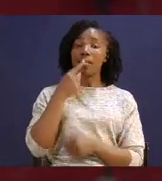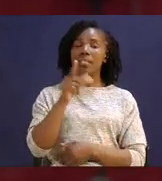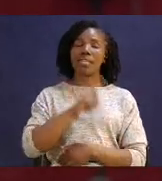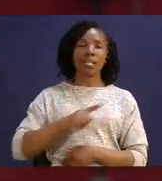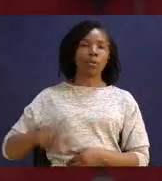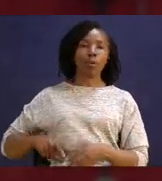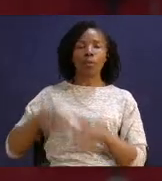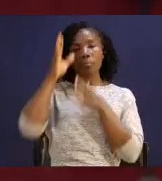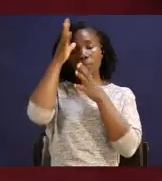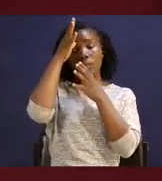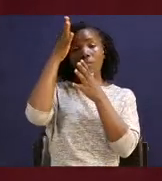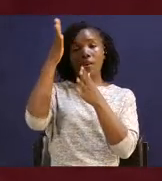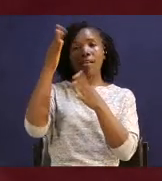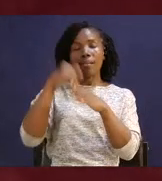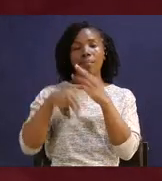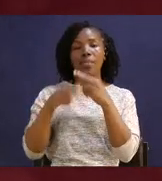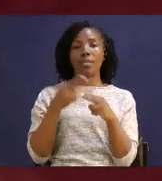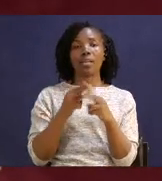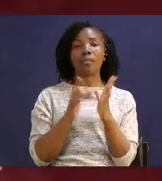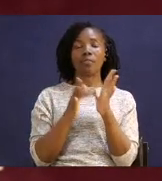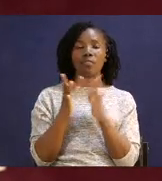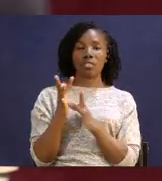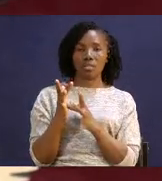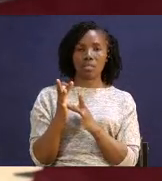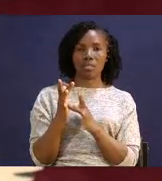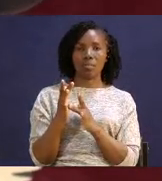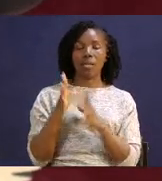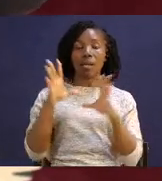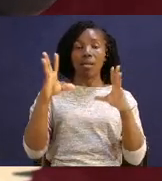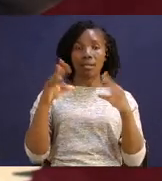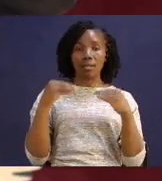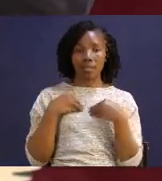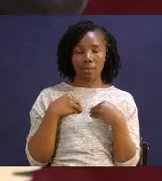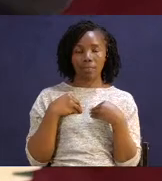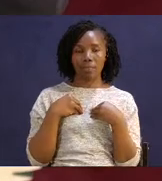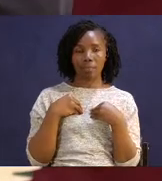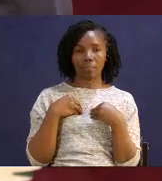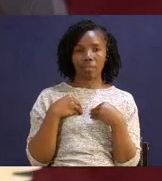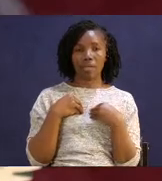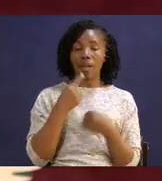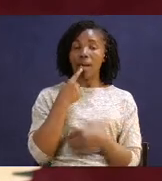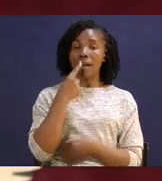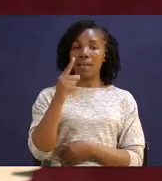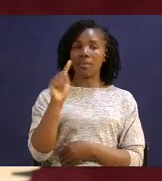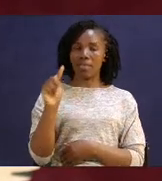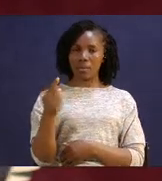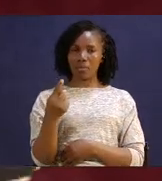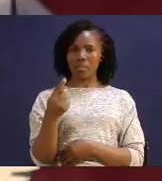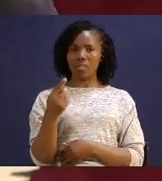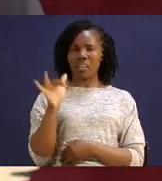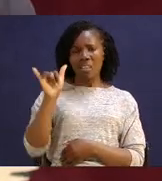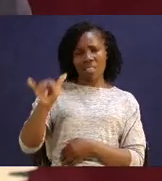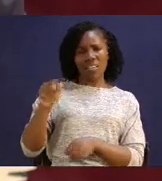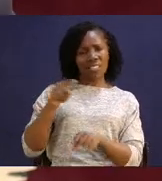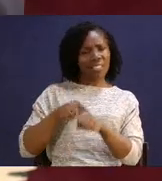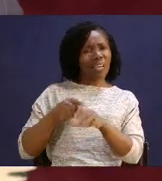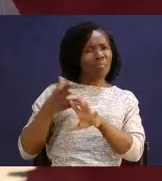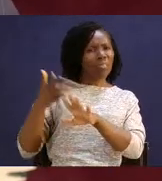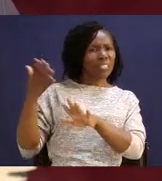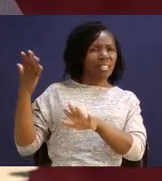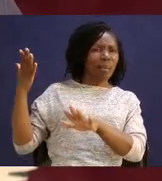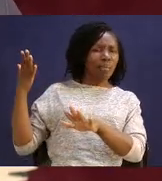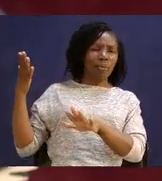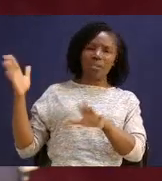Father, in the name of Jesus, I receive 100,000. Now for me that time, 100,000 was a lot of money.